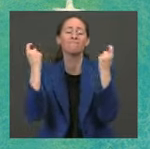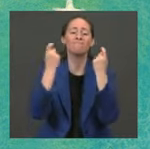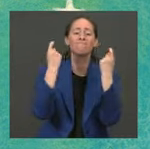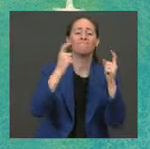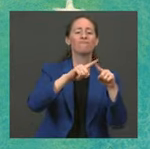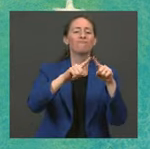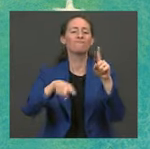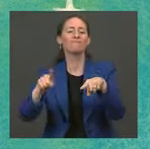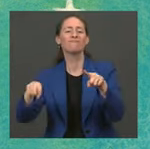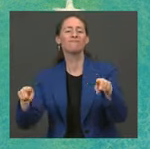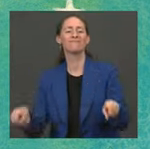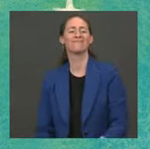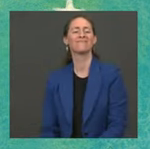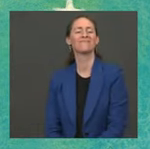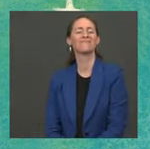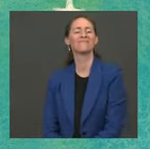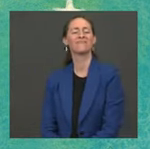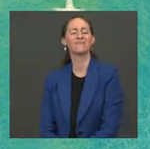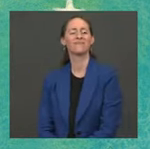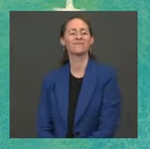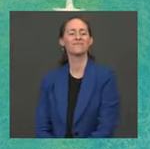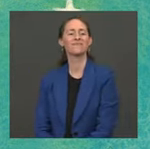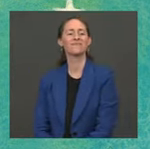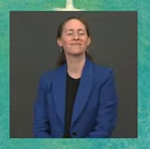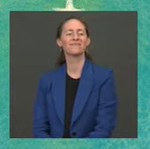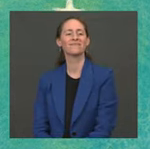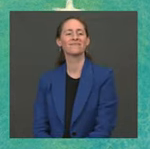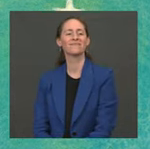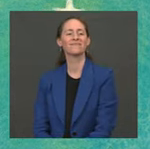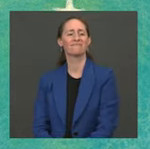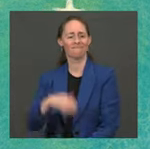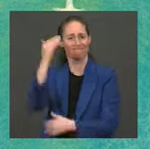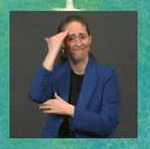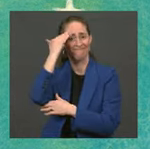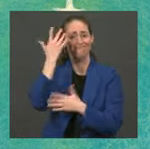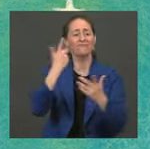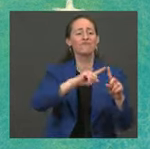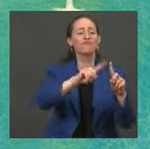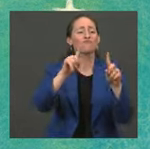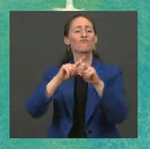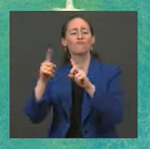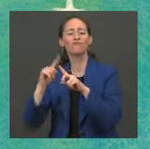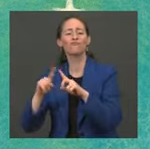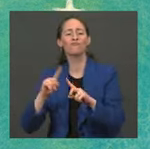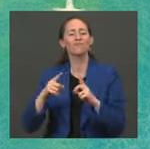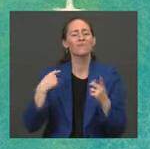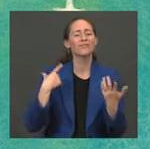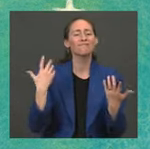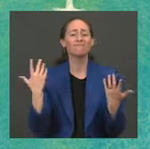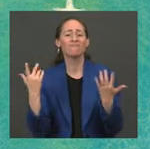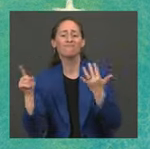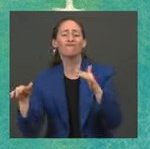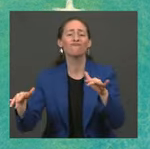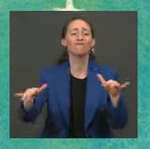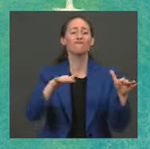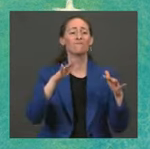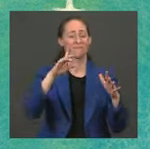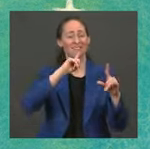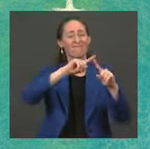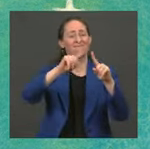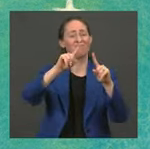days. You know, they're all so as varied as we find the people who make up this country.